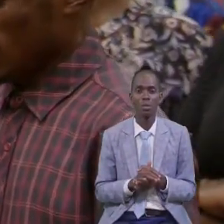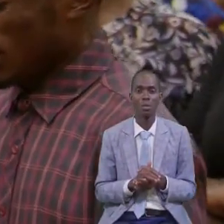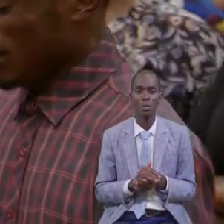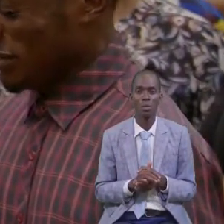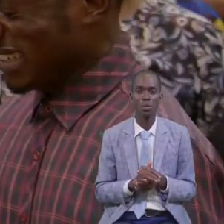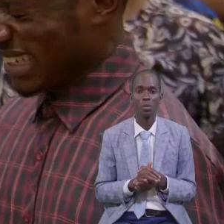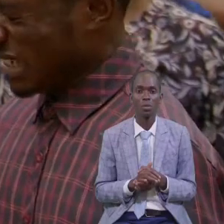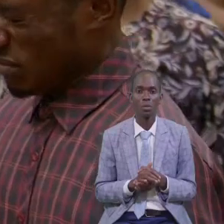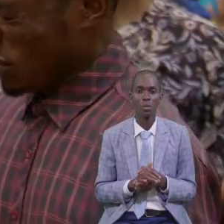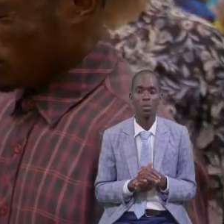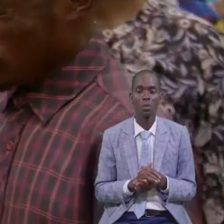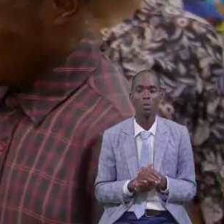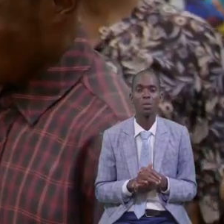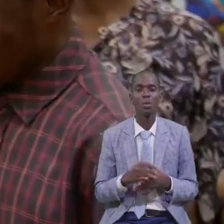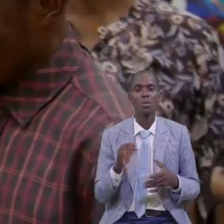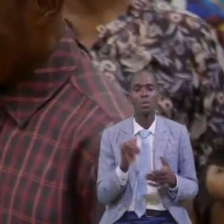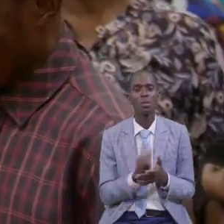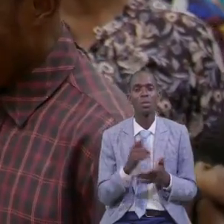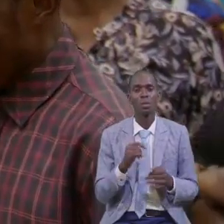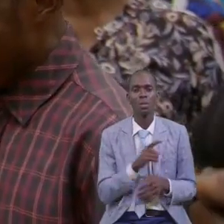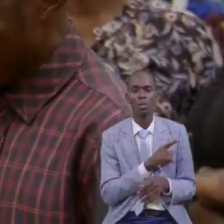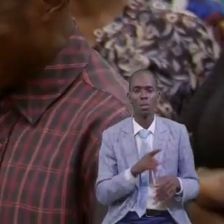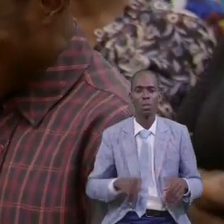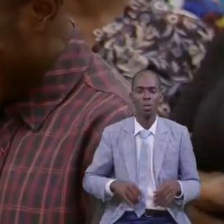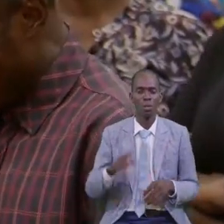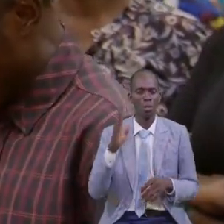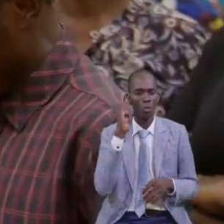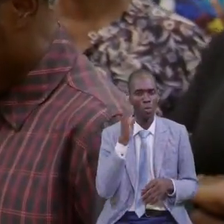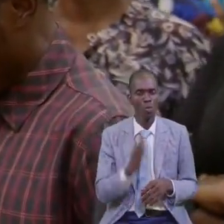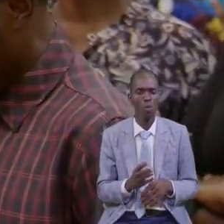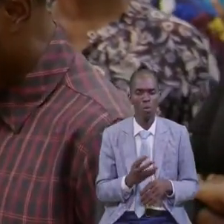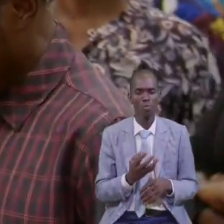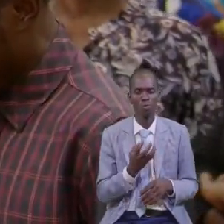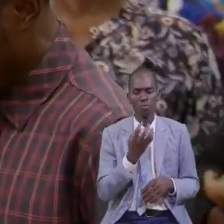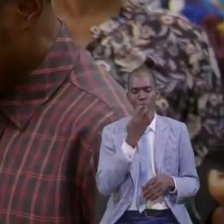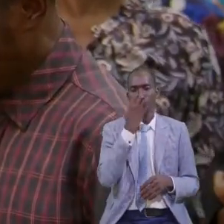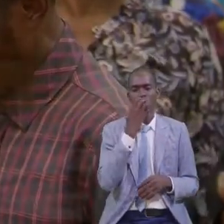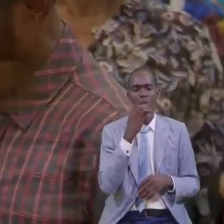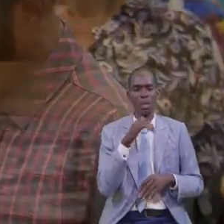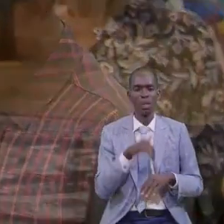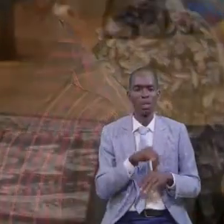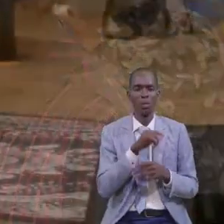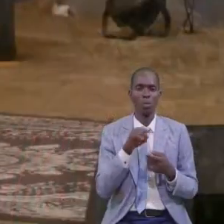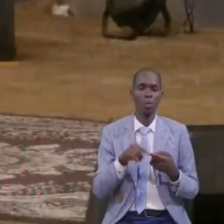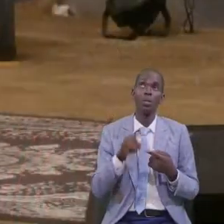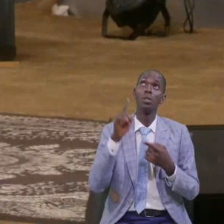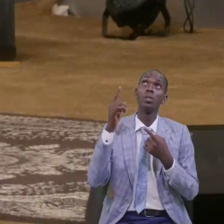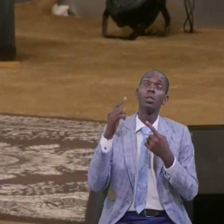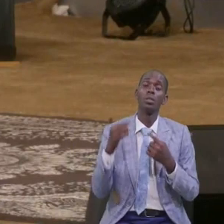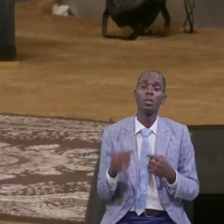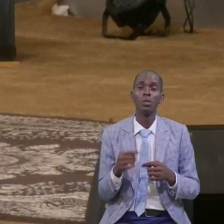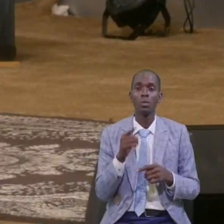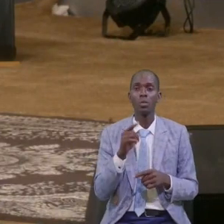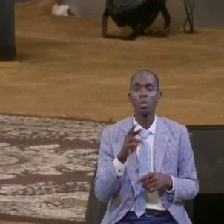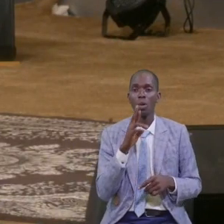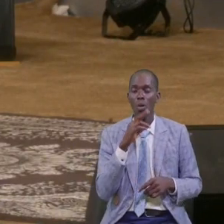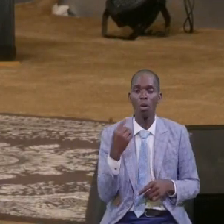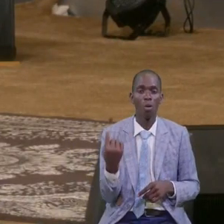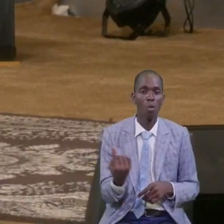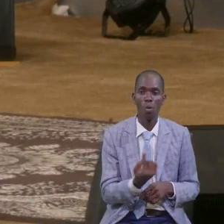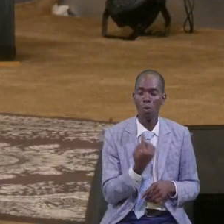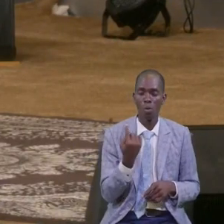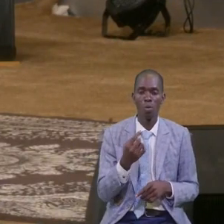that the Lord will frown at when he comes. You're always living